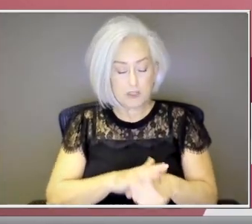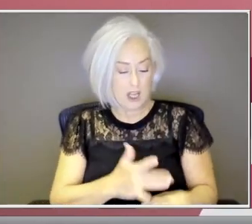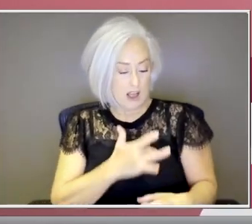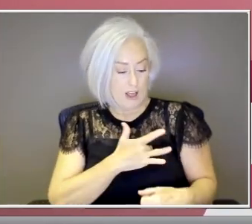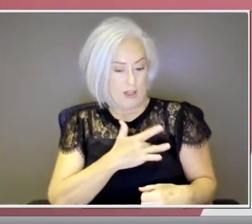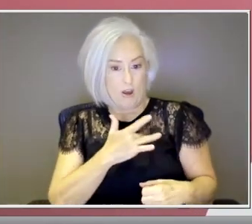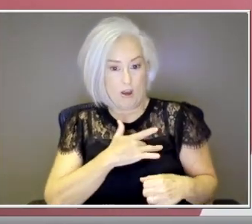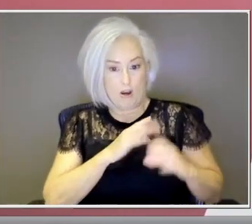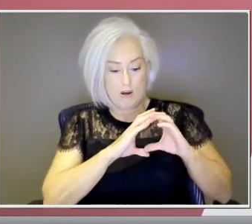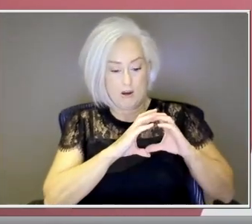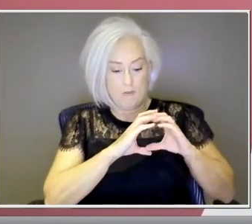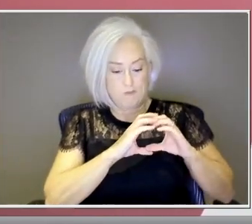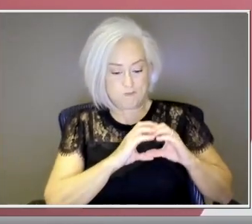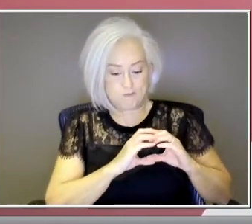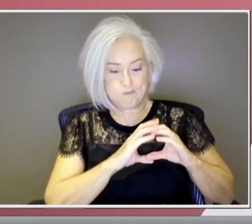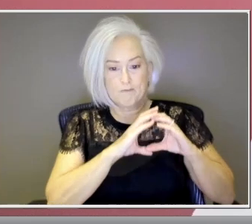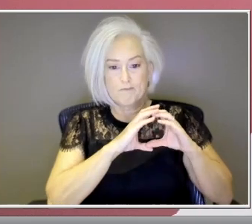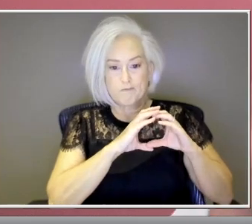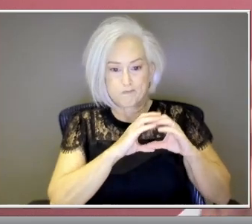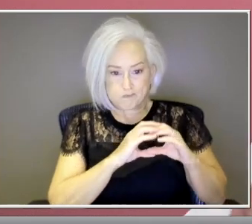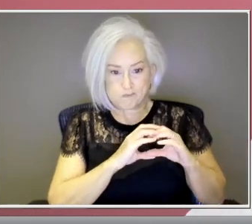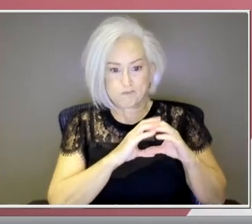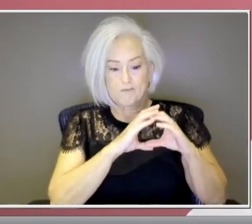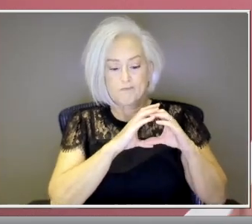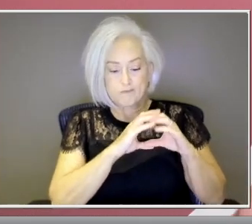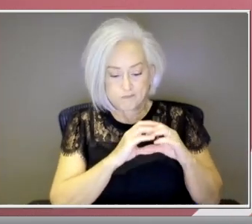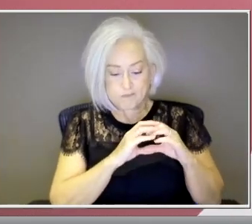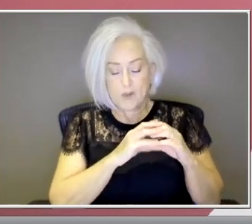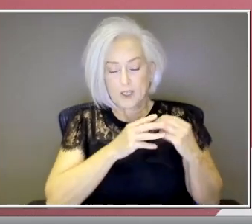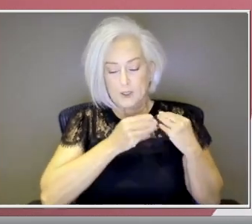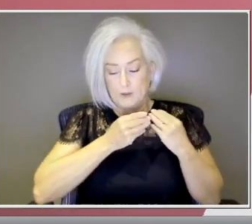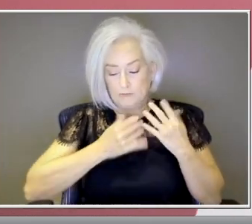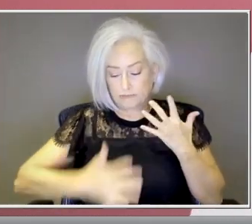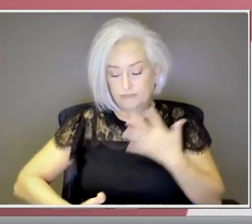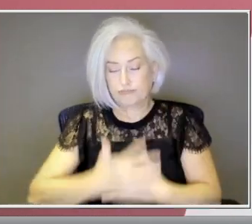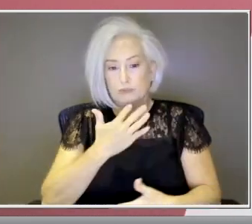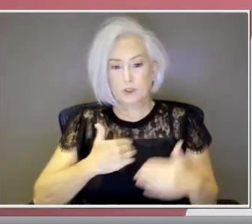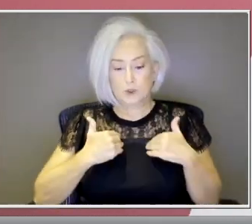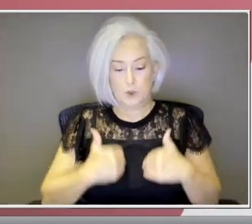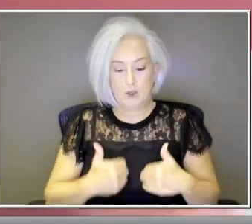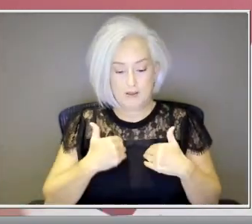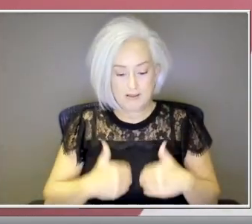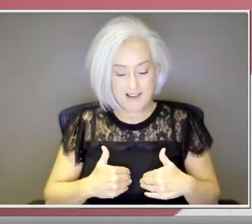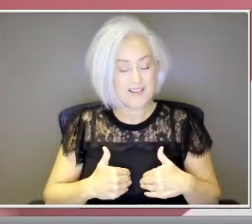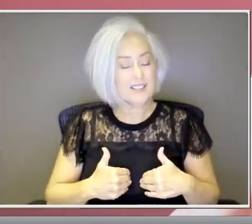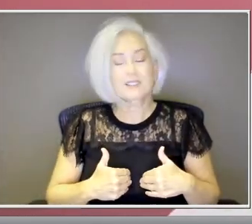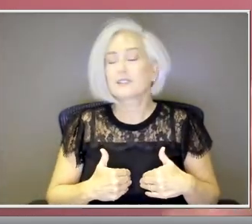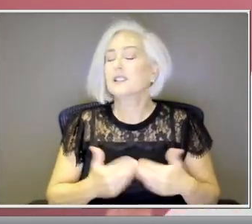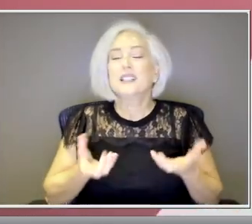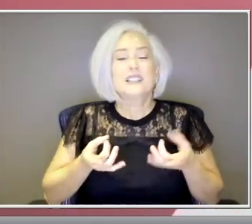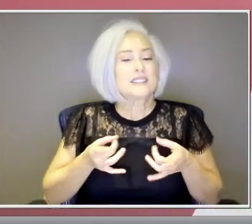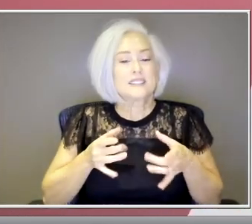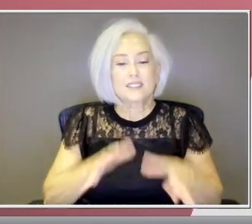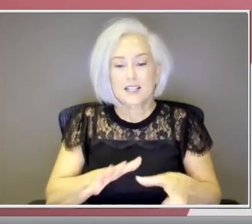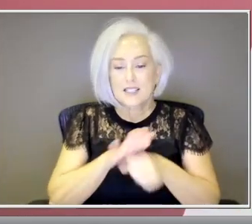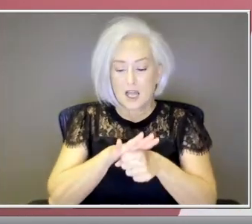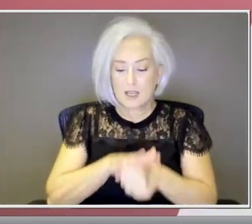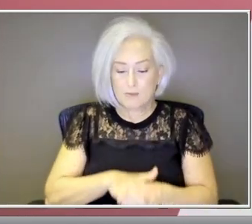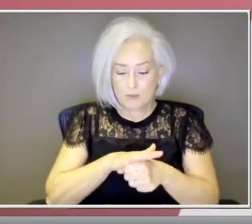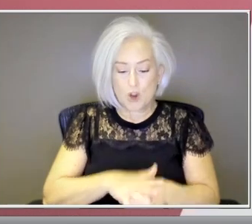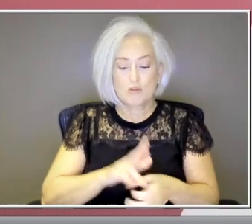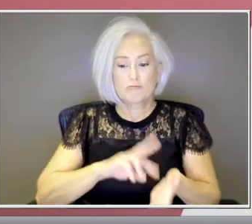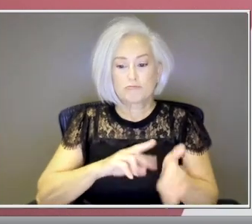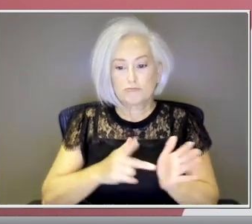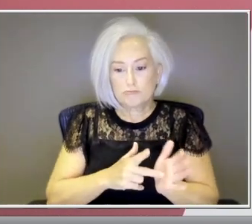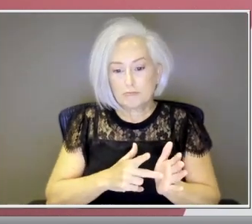it doesn't like pumping against high pressures, so it can get bigger, it can get sicker over time, and you can have some of those things like the blood pooling